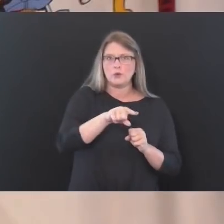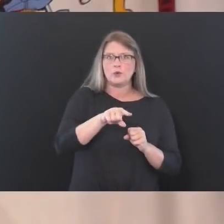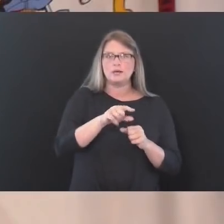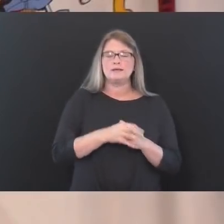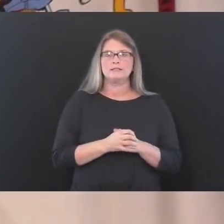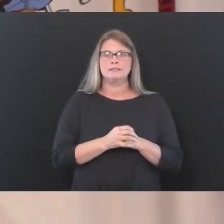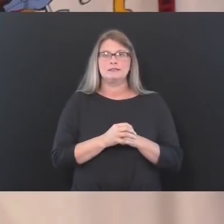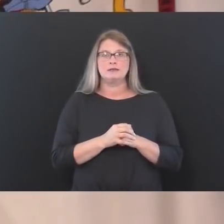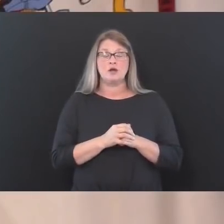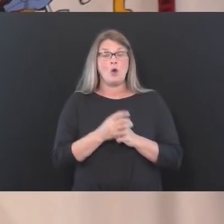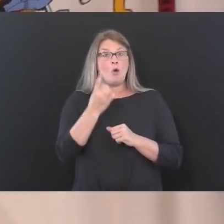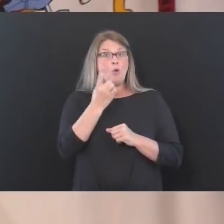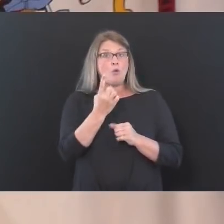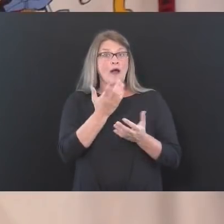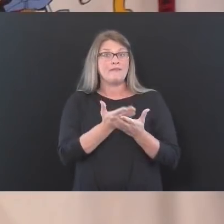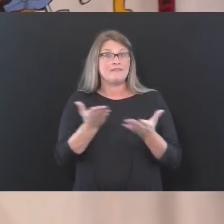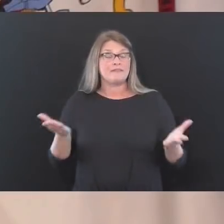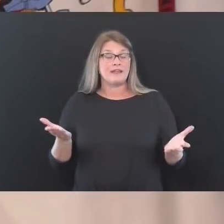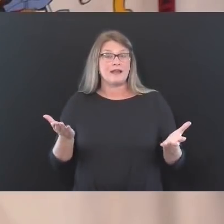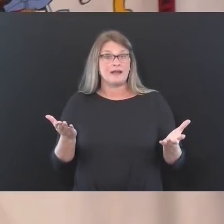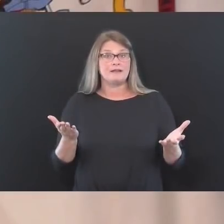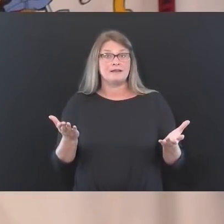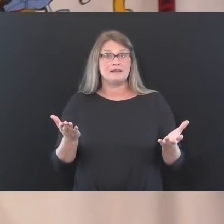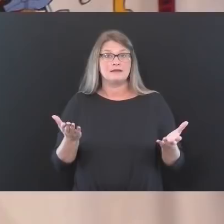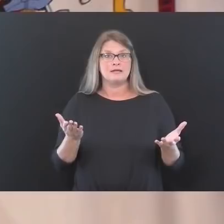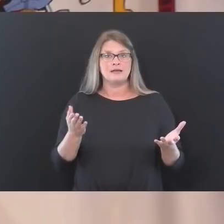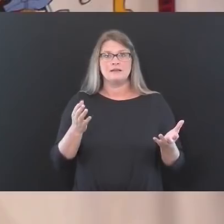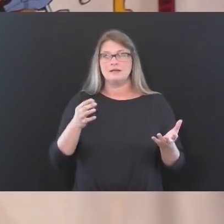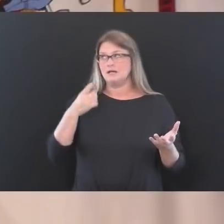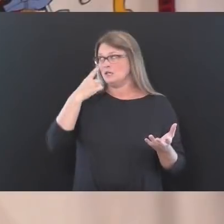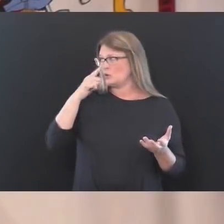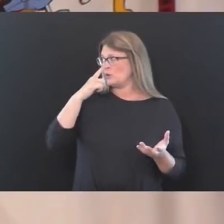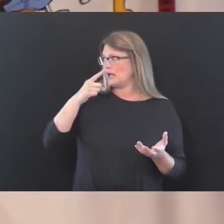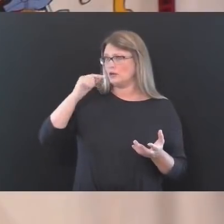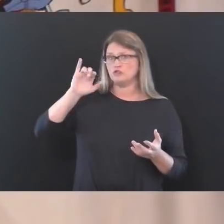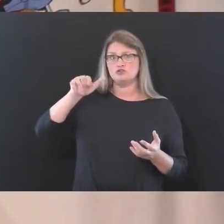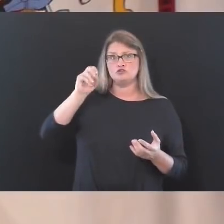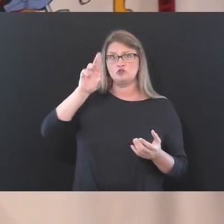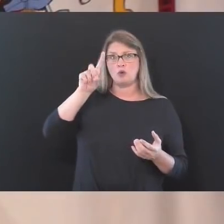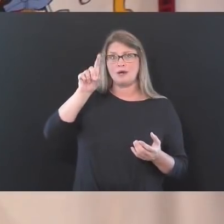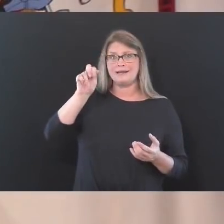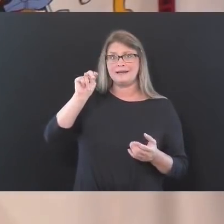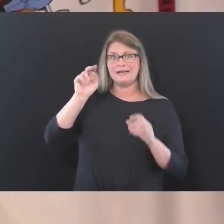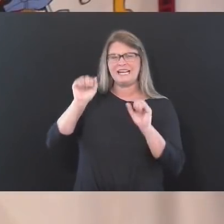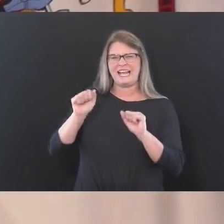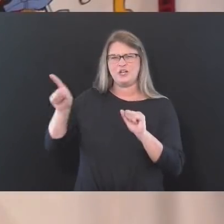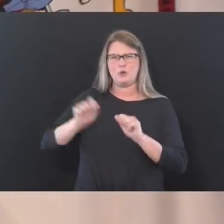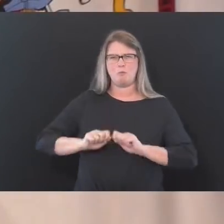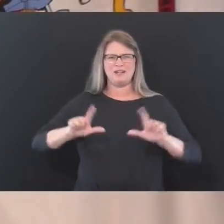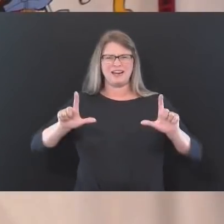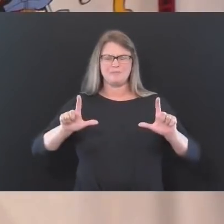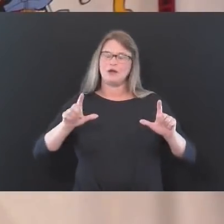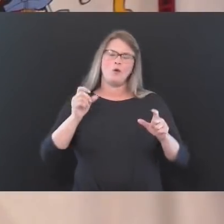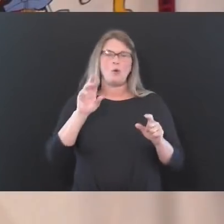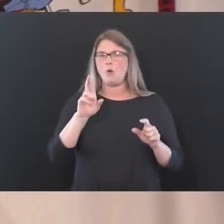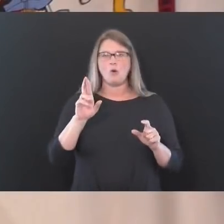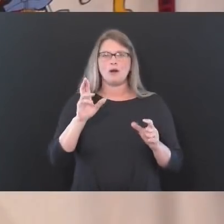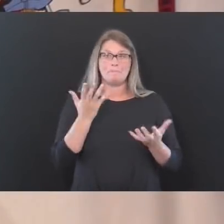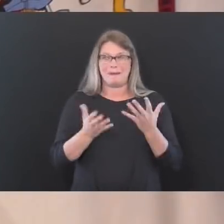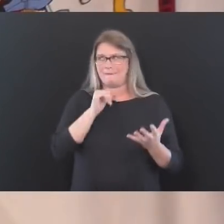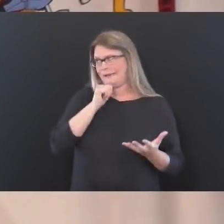and one thing I'd like to show you is, Jordan, if you could put up, I don't think you can put this up, I'm sorry, but put up